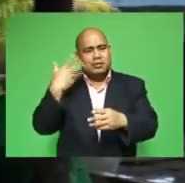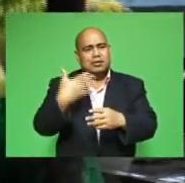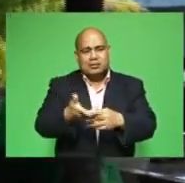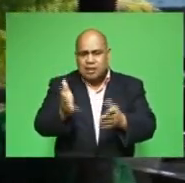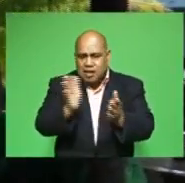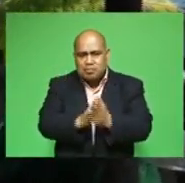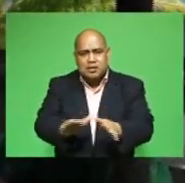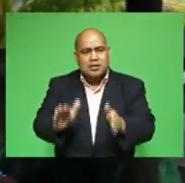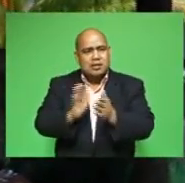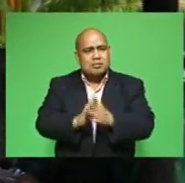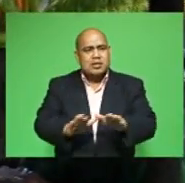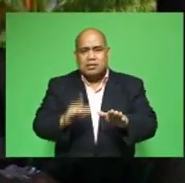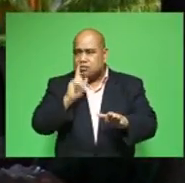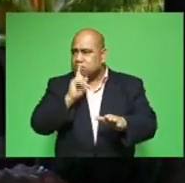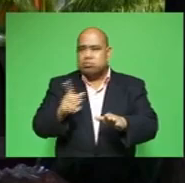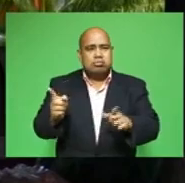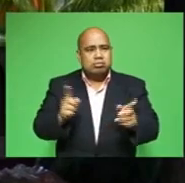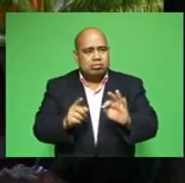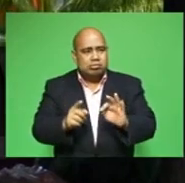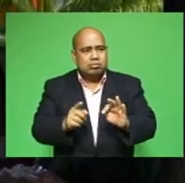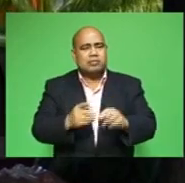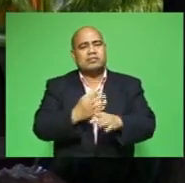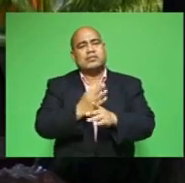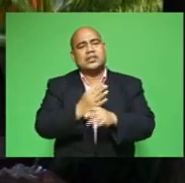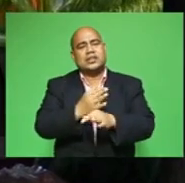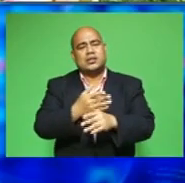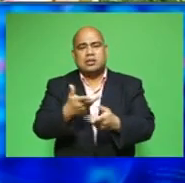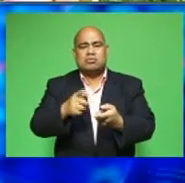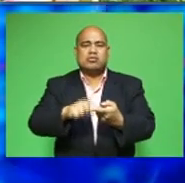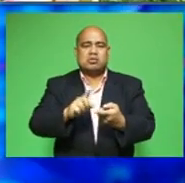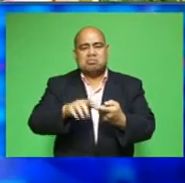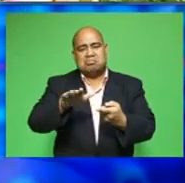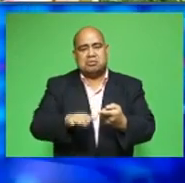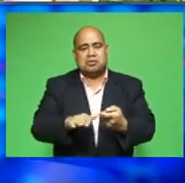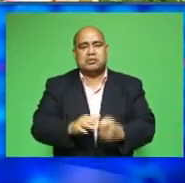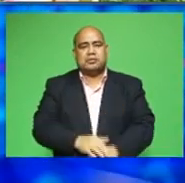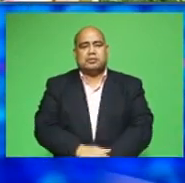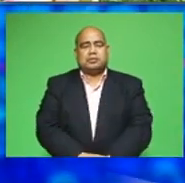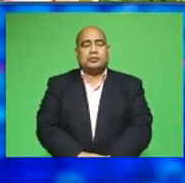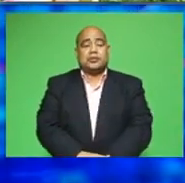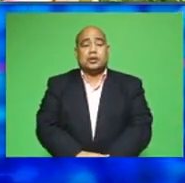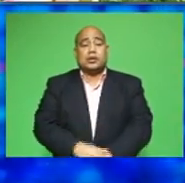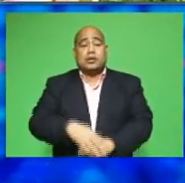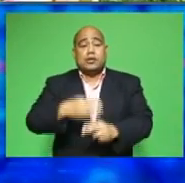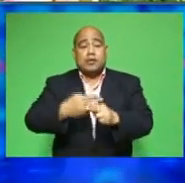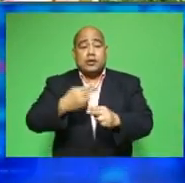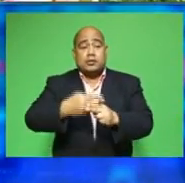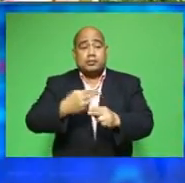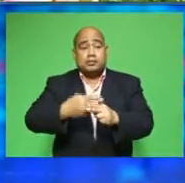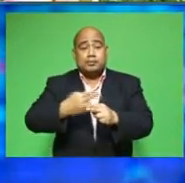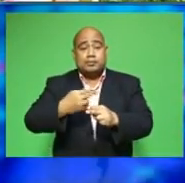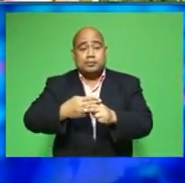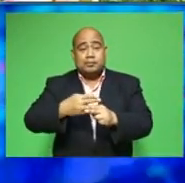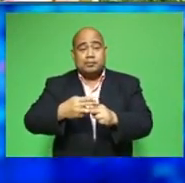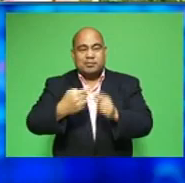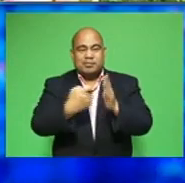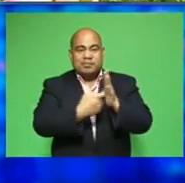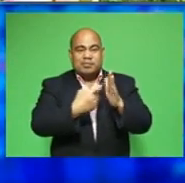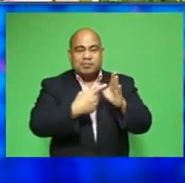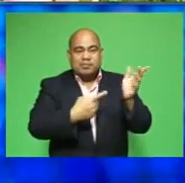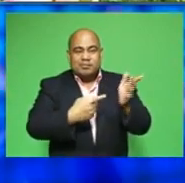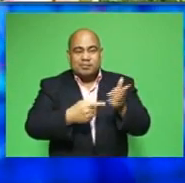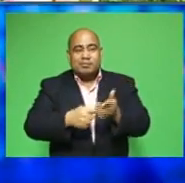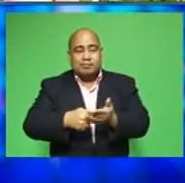make ends meet. Venina Rakautonga, FBC News. Farmers and market vendors in Raki Raki are finding it difficult to sell their